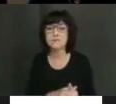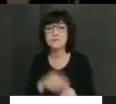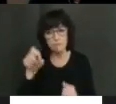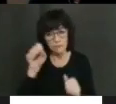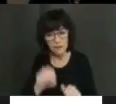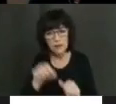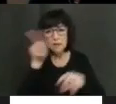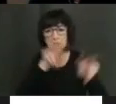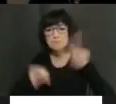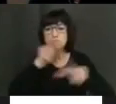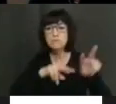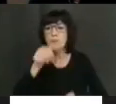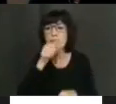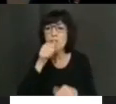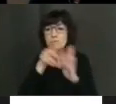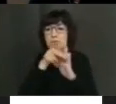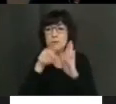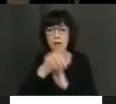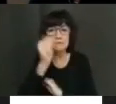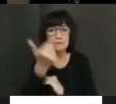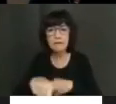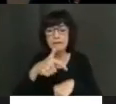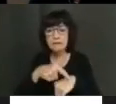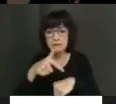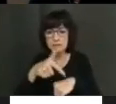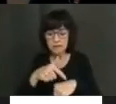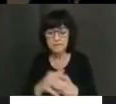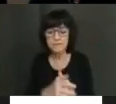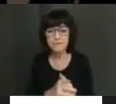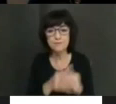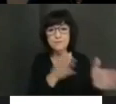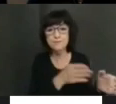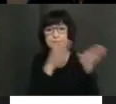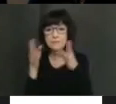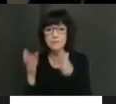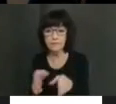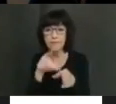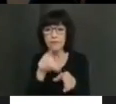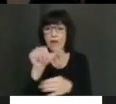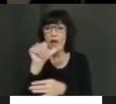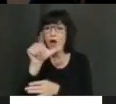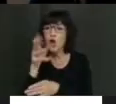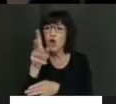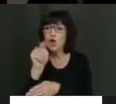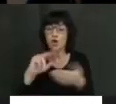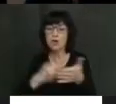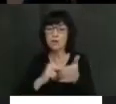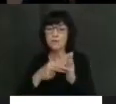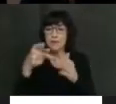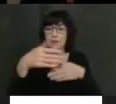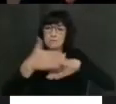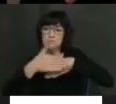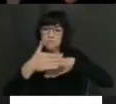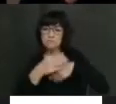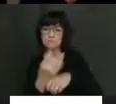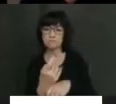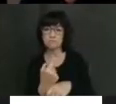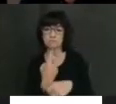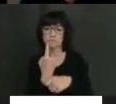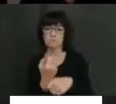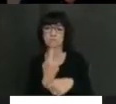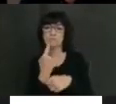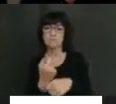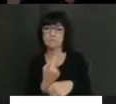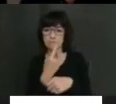online. Next, you will be prompted by COVID Alert DE to enable the Exposure Notification System, or ENS, on your